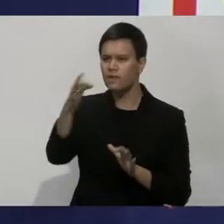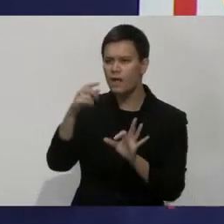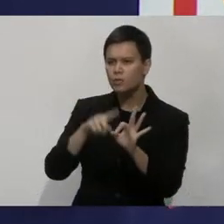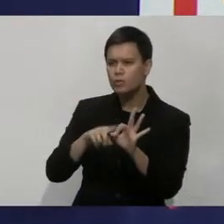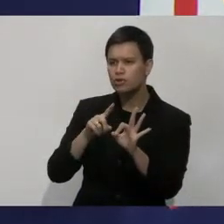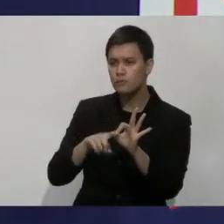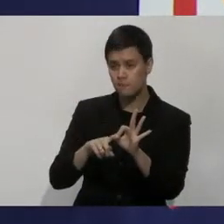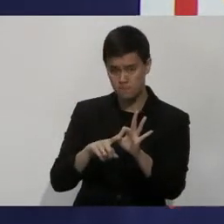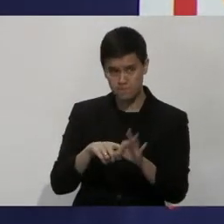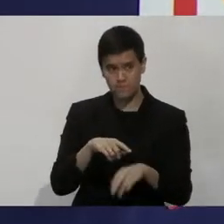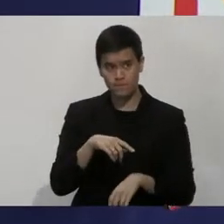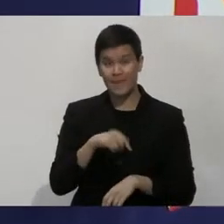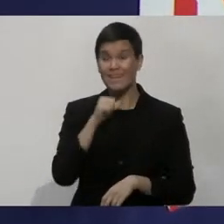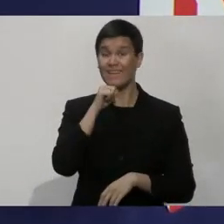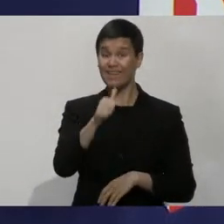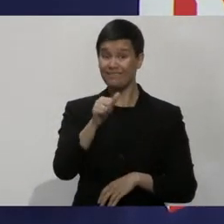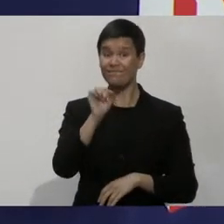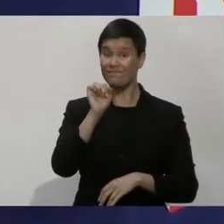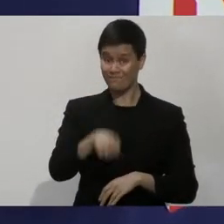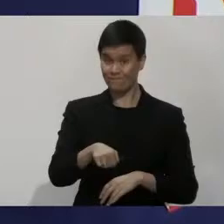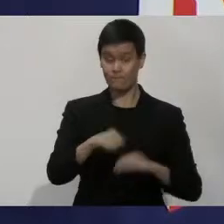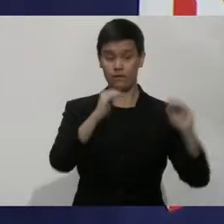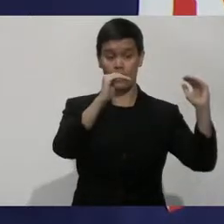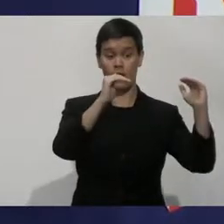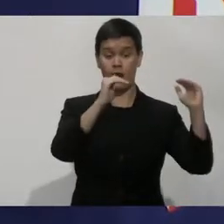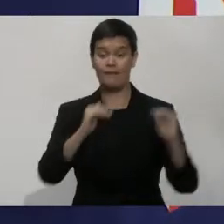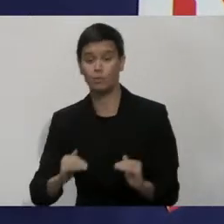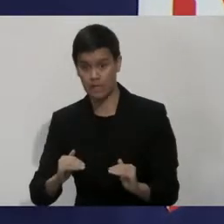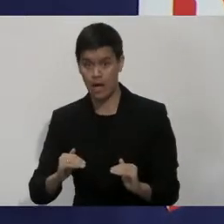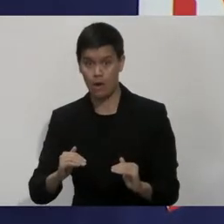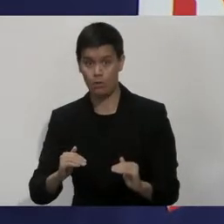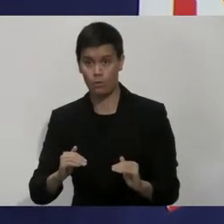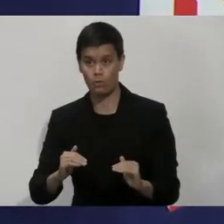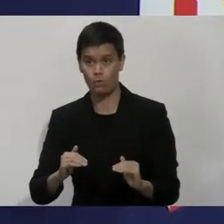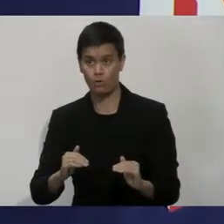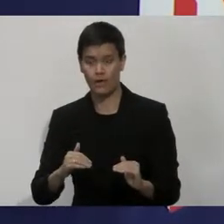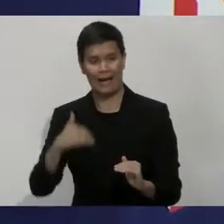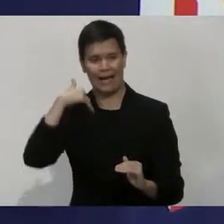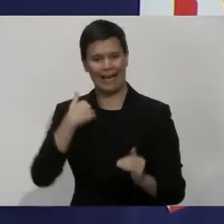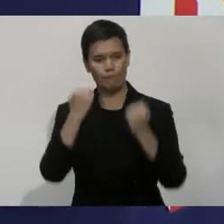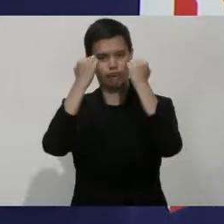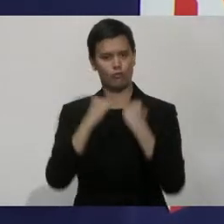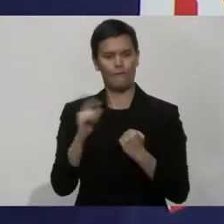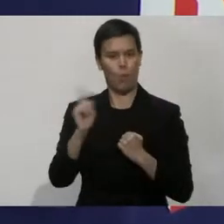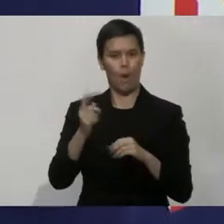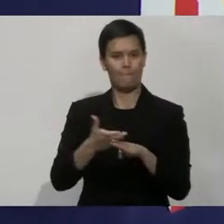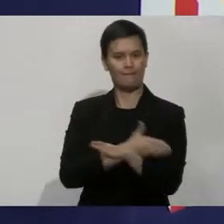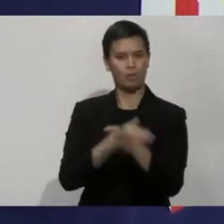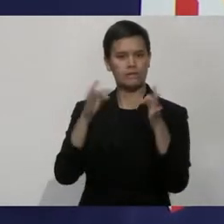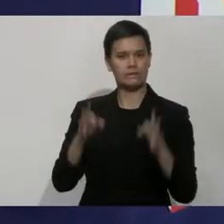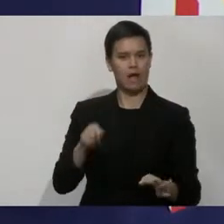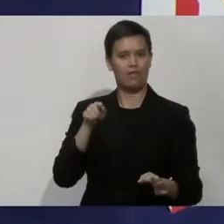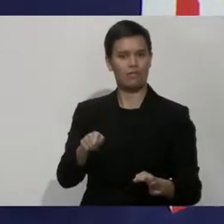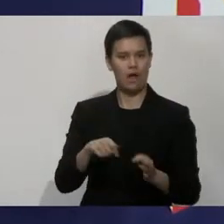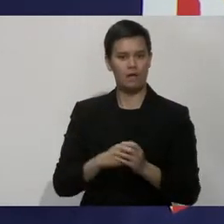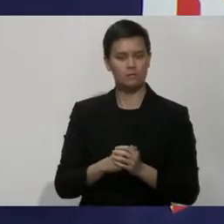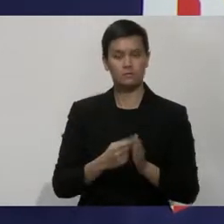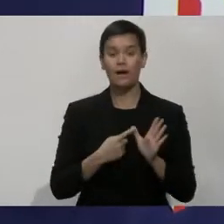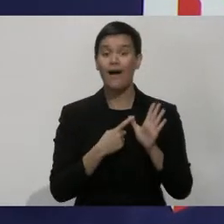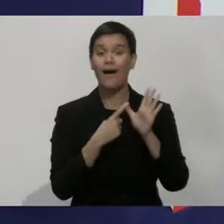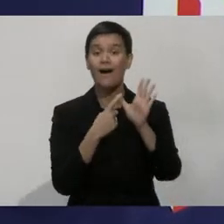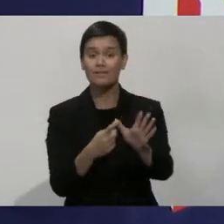order to ease restrictions both in Auckland and around the country? Well, I might hand to Dr. Bloomfield because obviously we do rely